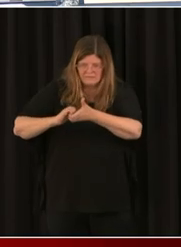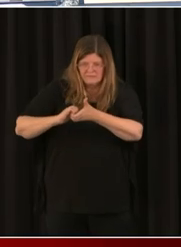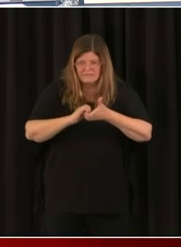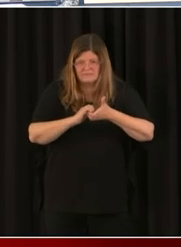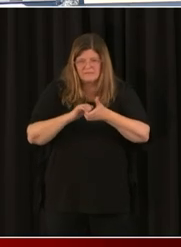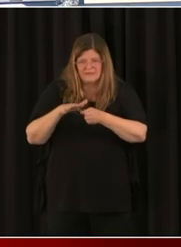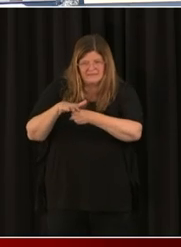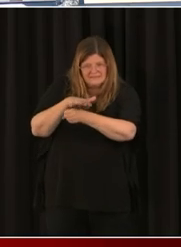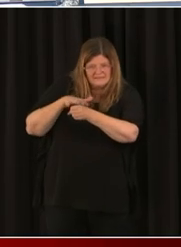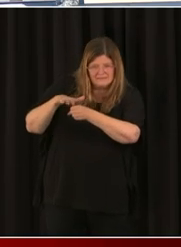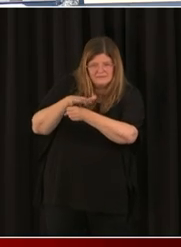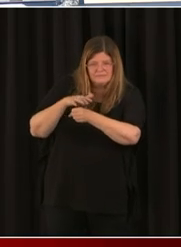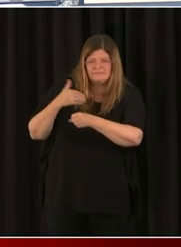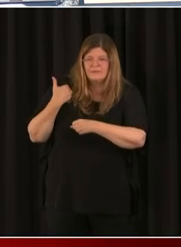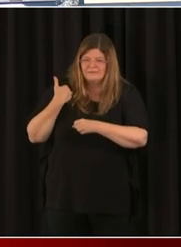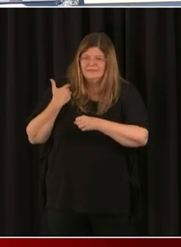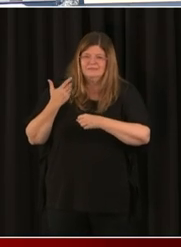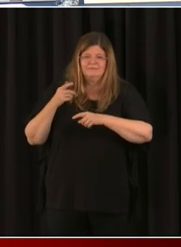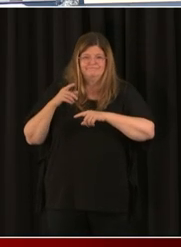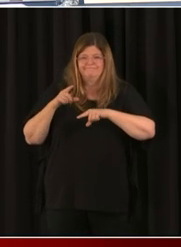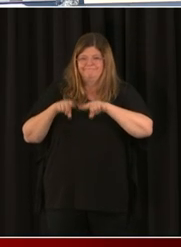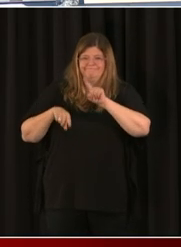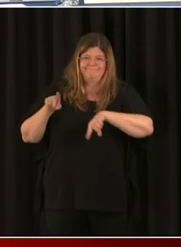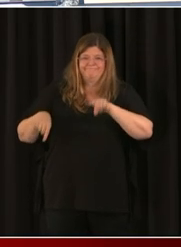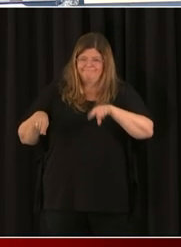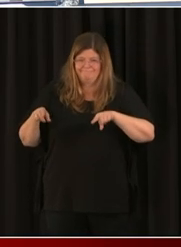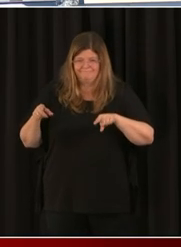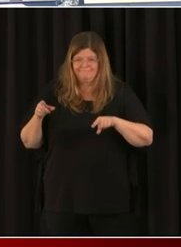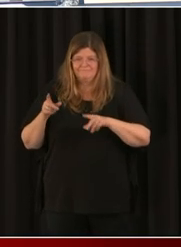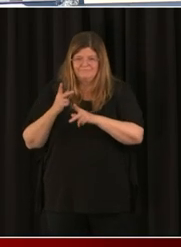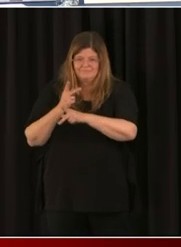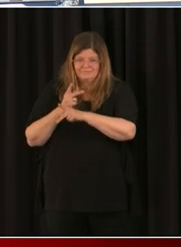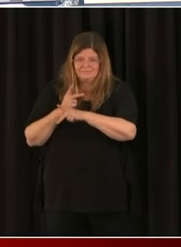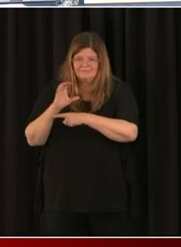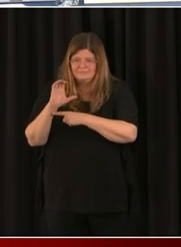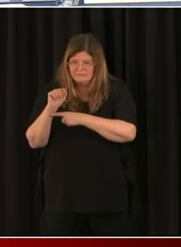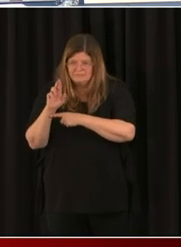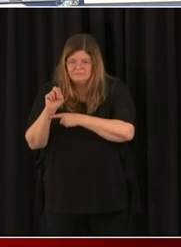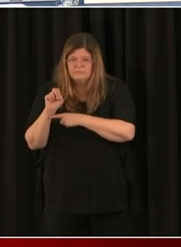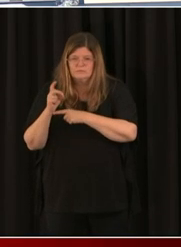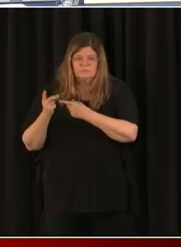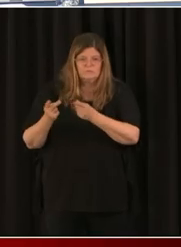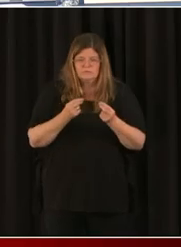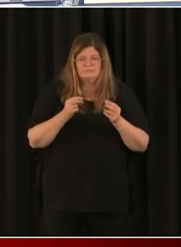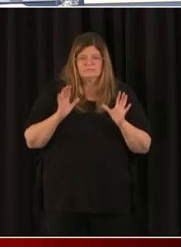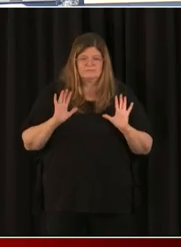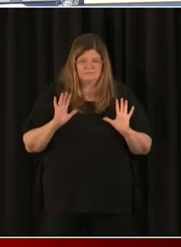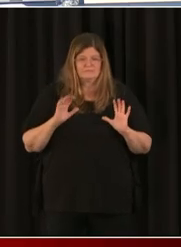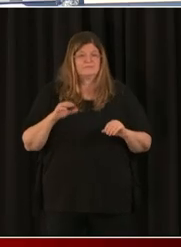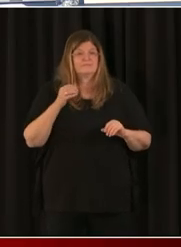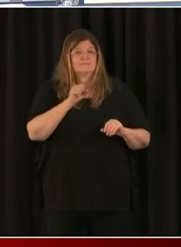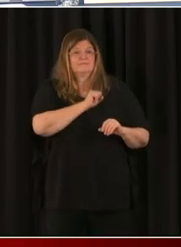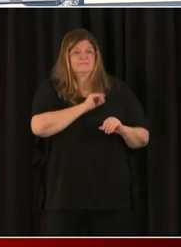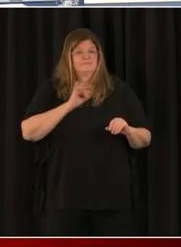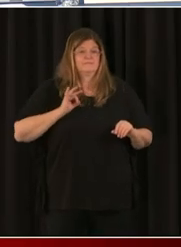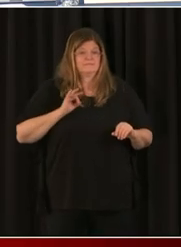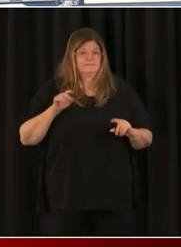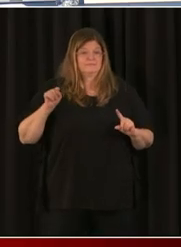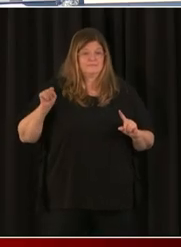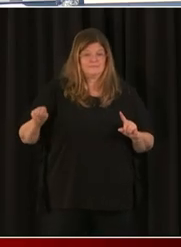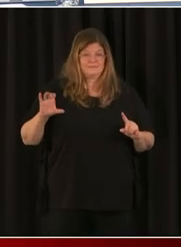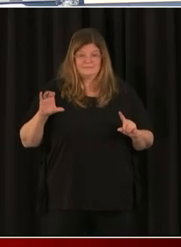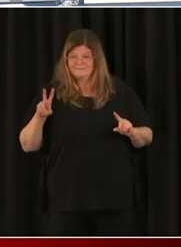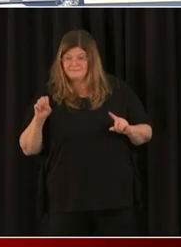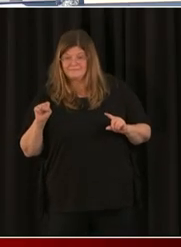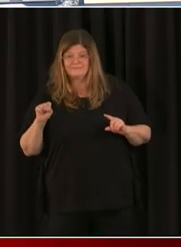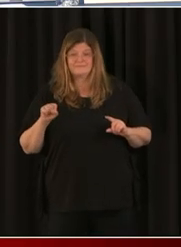their jurisdiction, which all of our long-term care facilities did. So the staff at these CVS